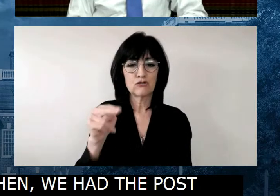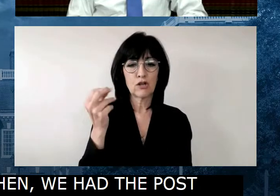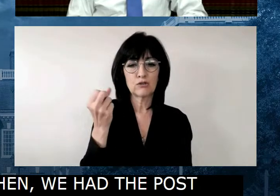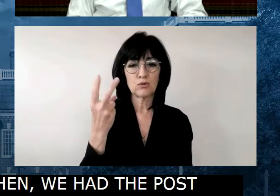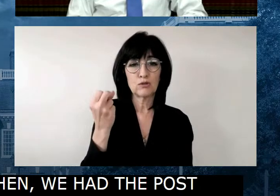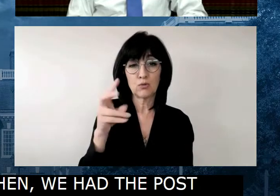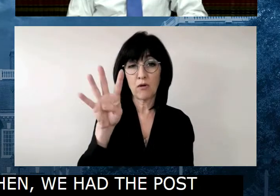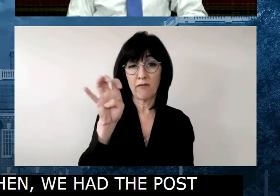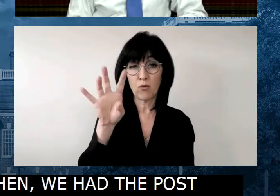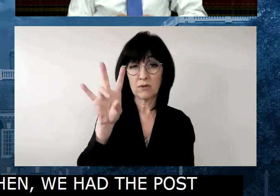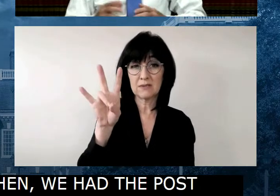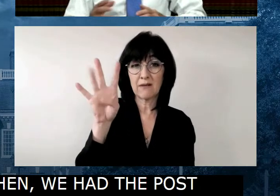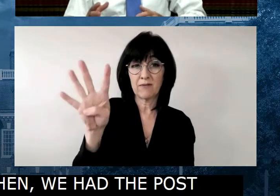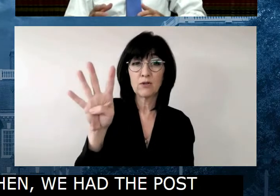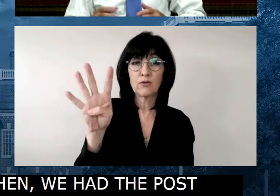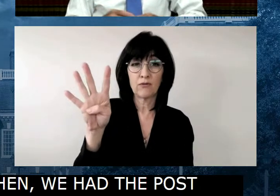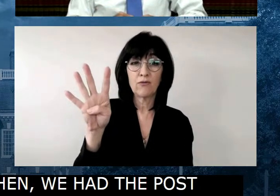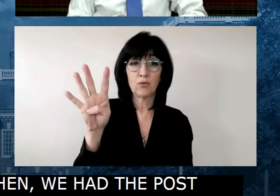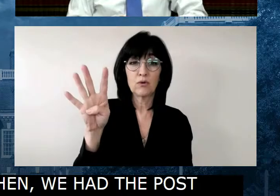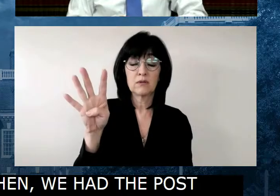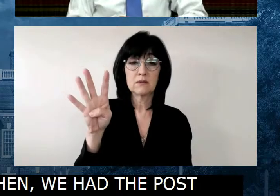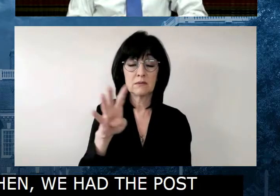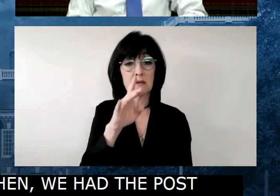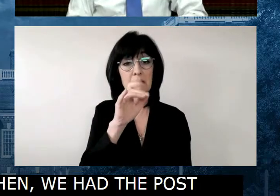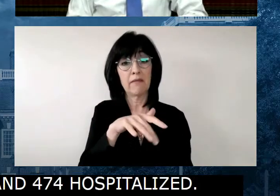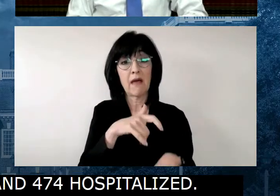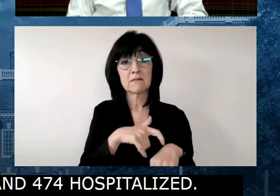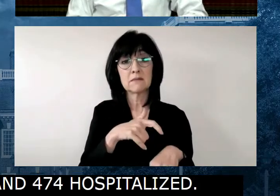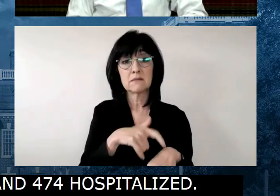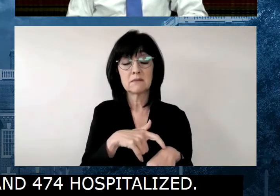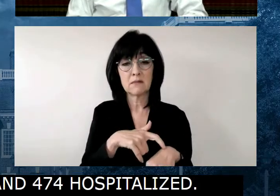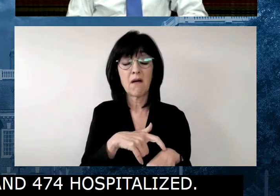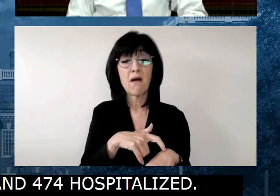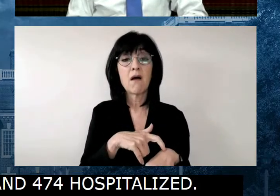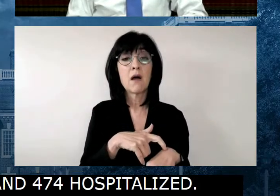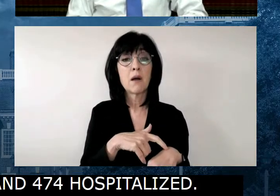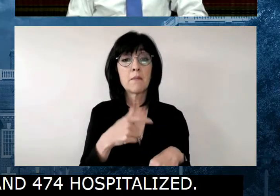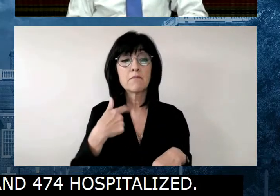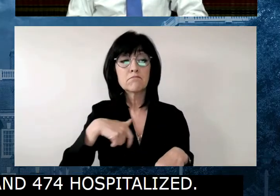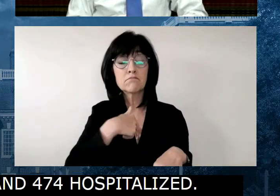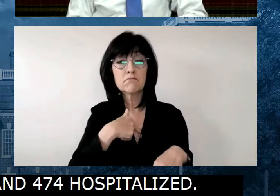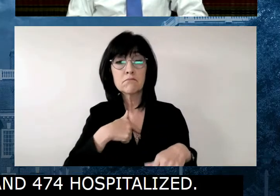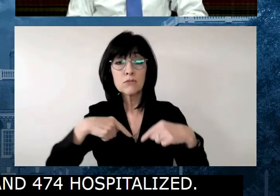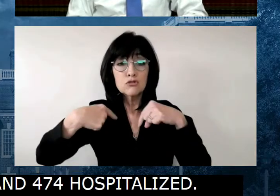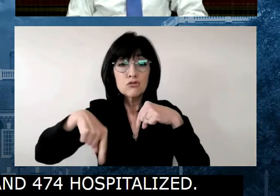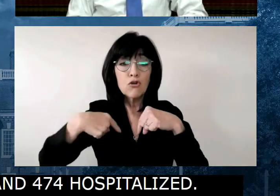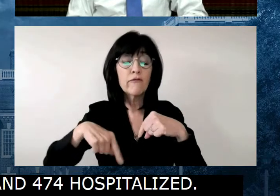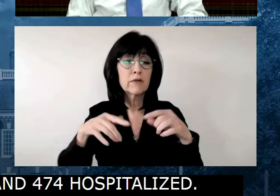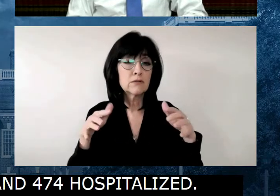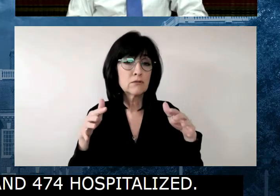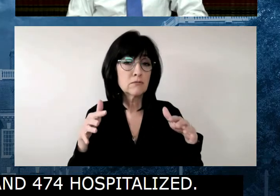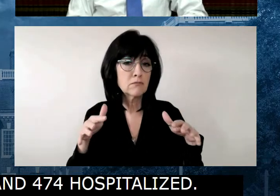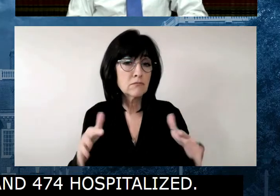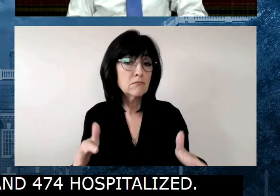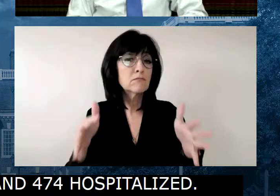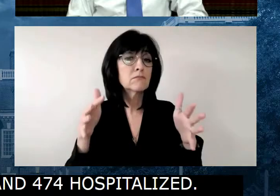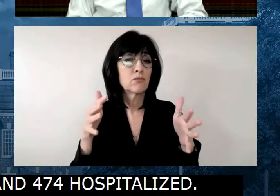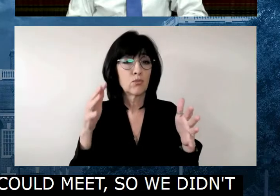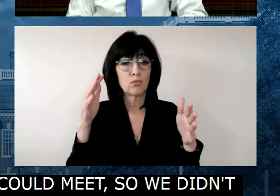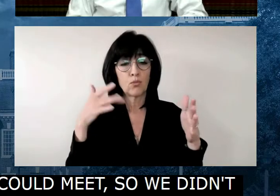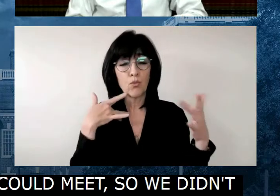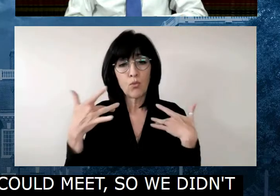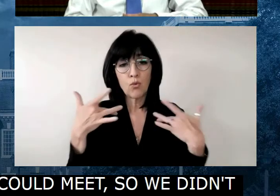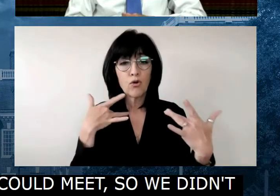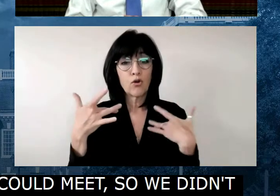hospitals could meet. So we didn't have the challenges of not enough critical care